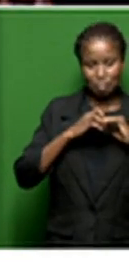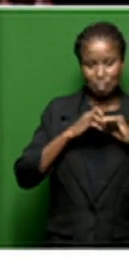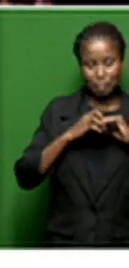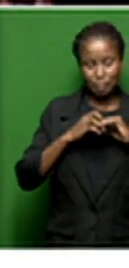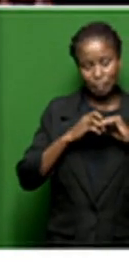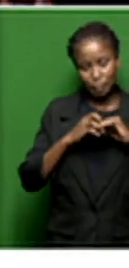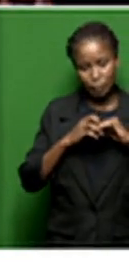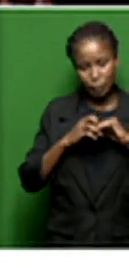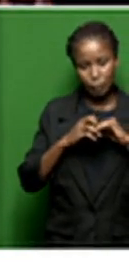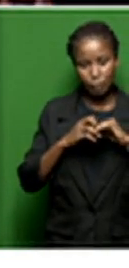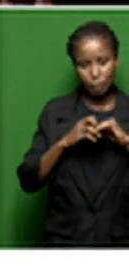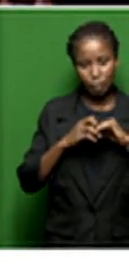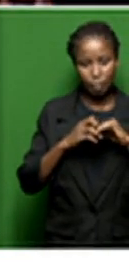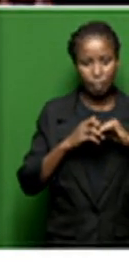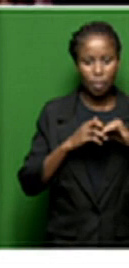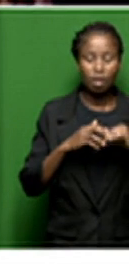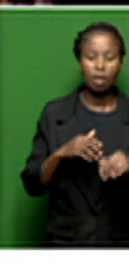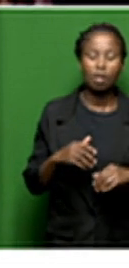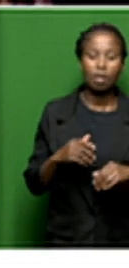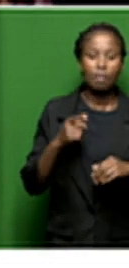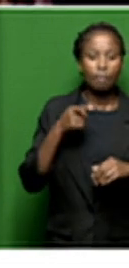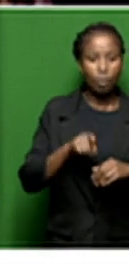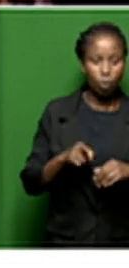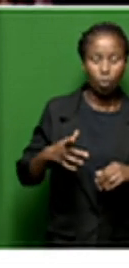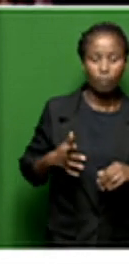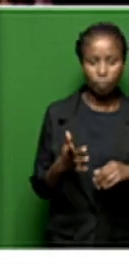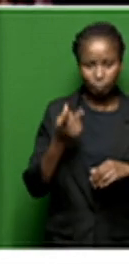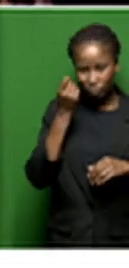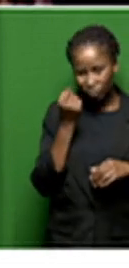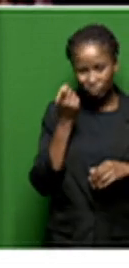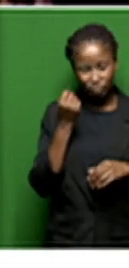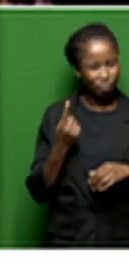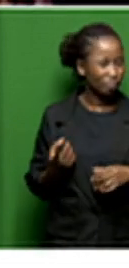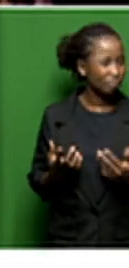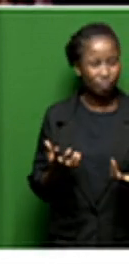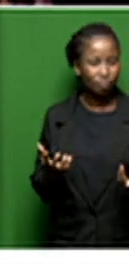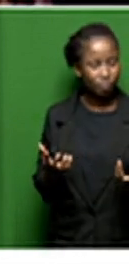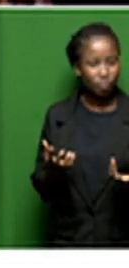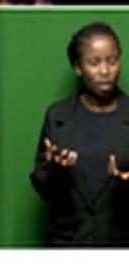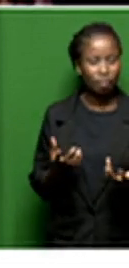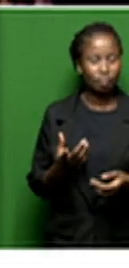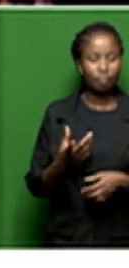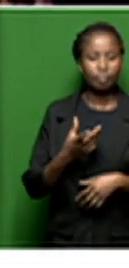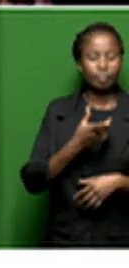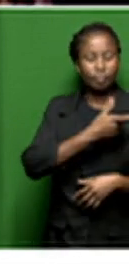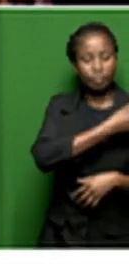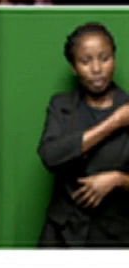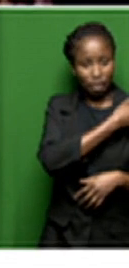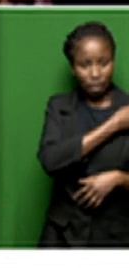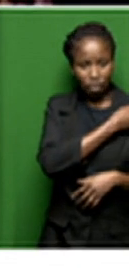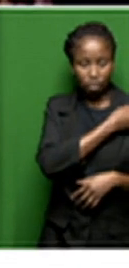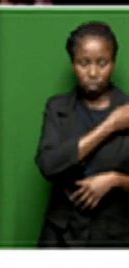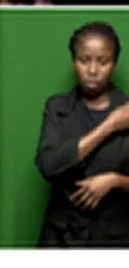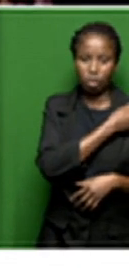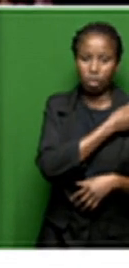under the understanding and agreement that what we needed for the vaccine to